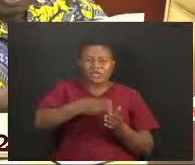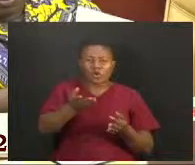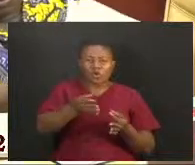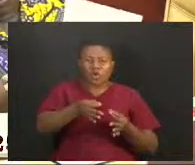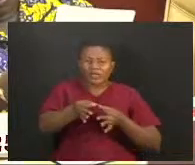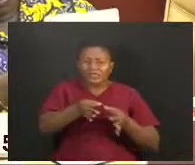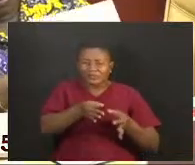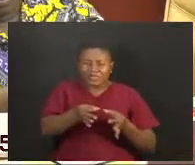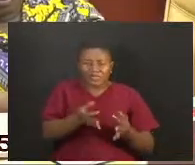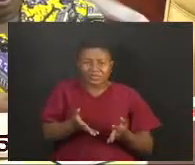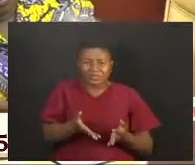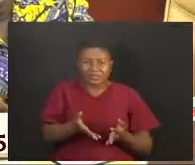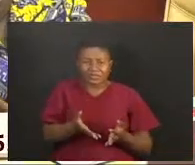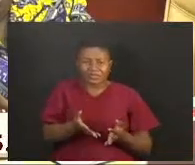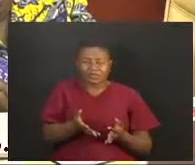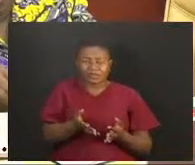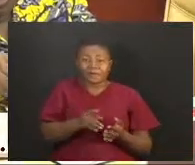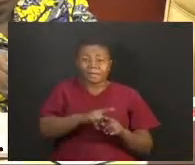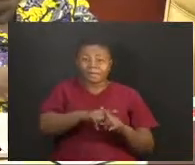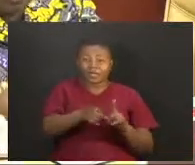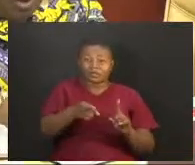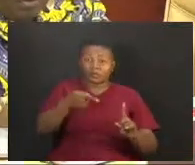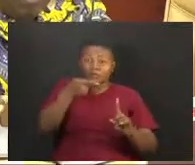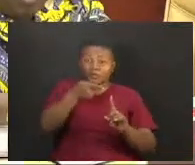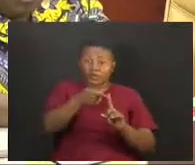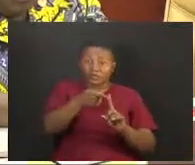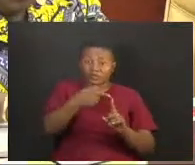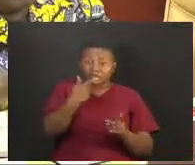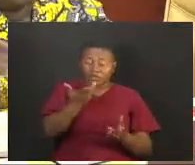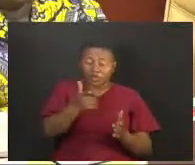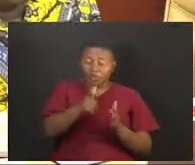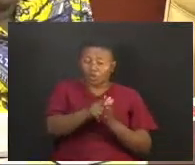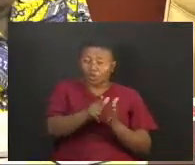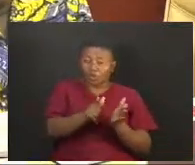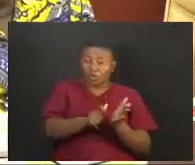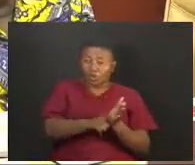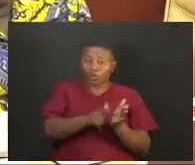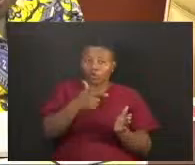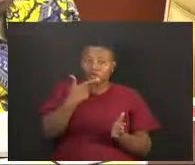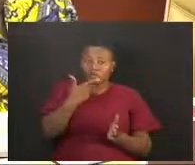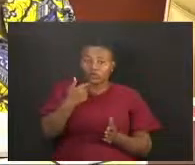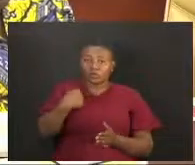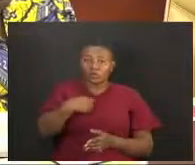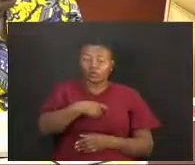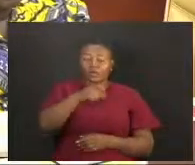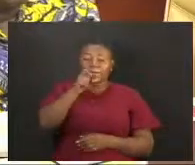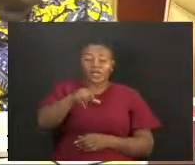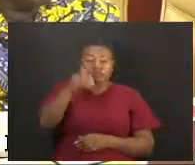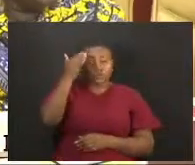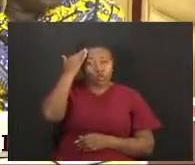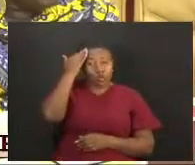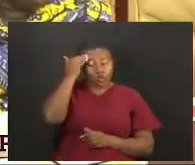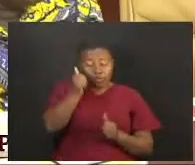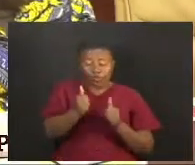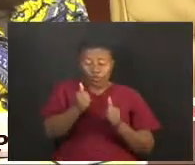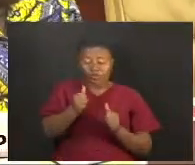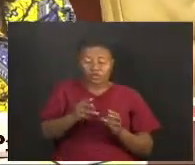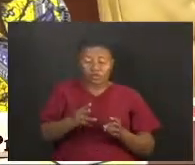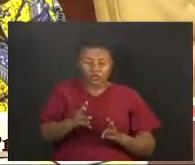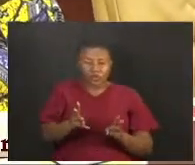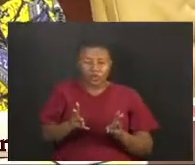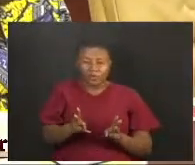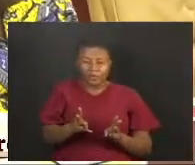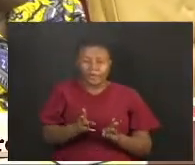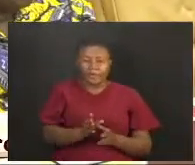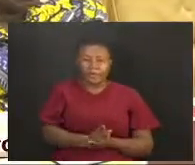should be shall. The point is that the law provides that we should determine the form. The law says we should determine the